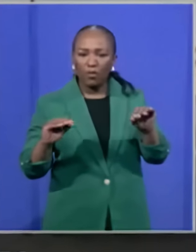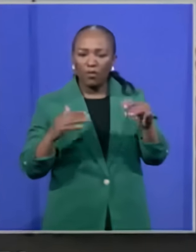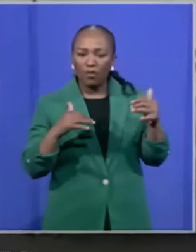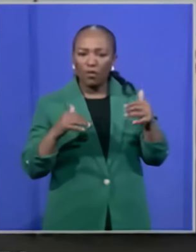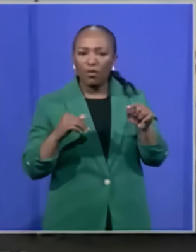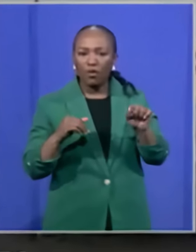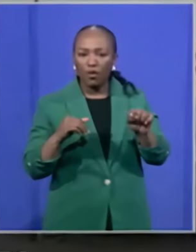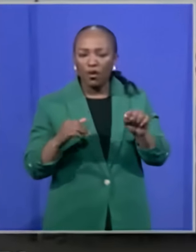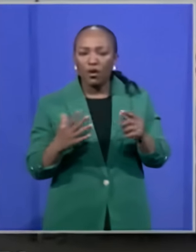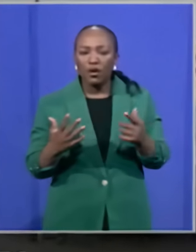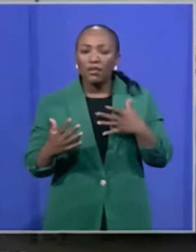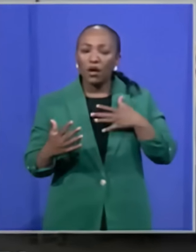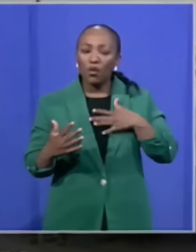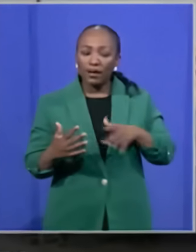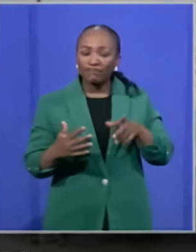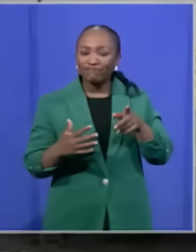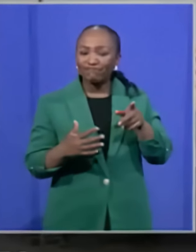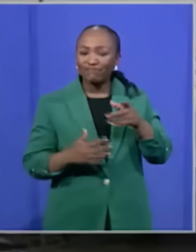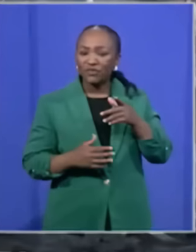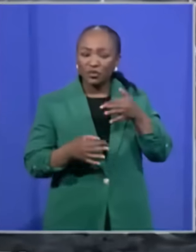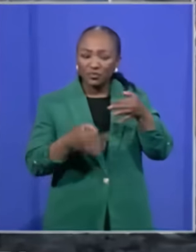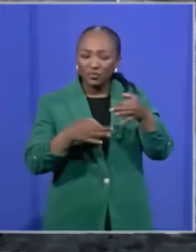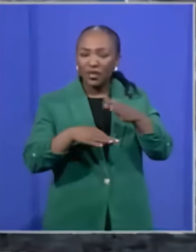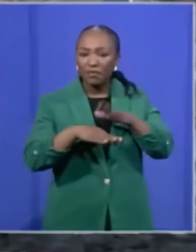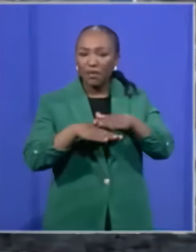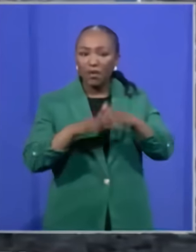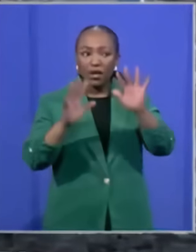the unfolding tragedy that is Gaza.